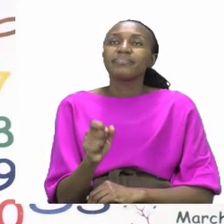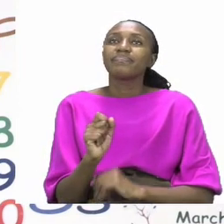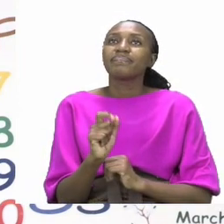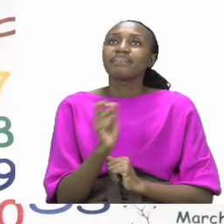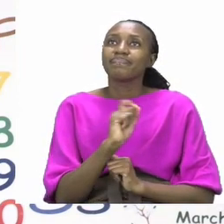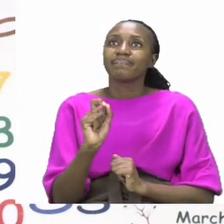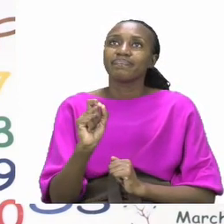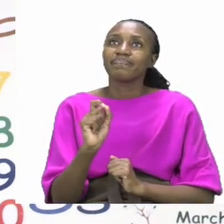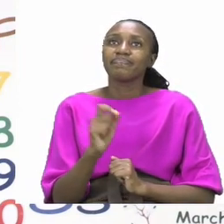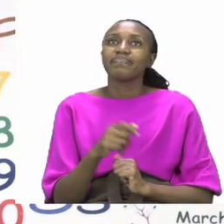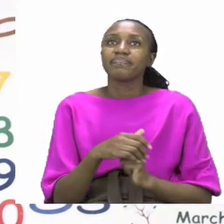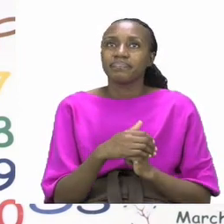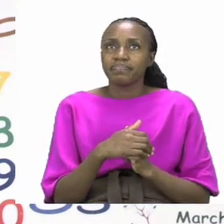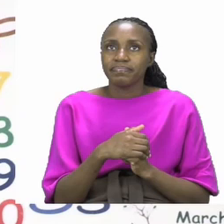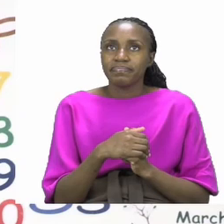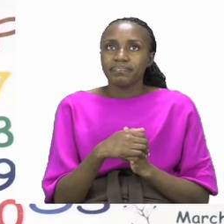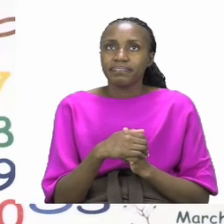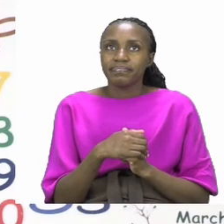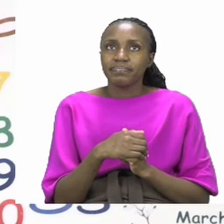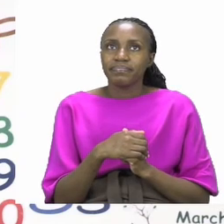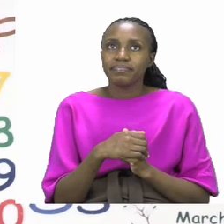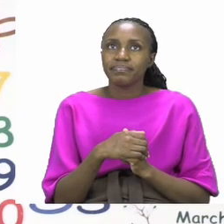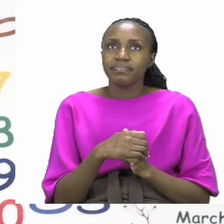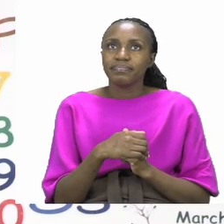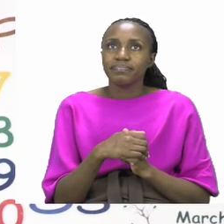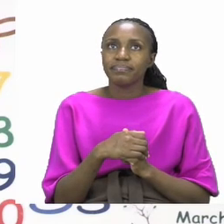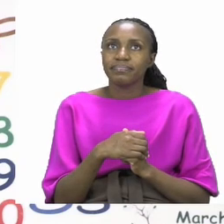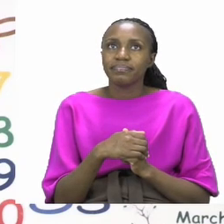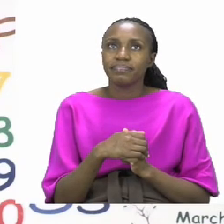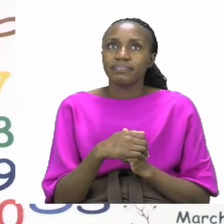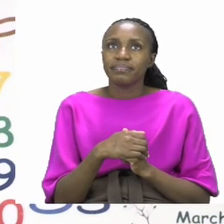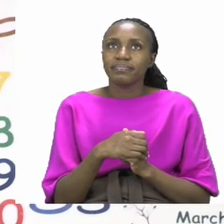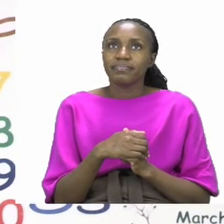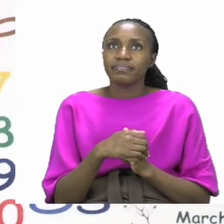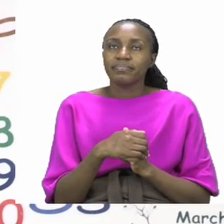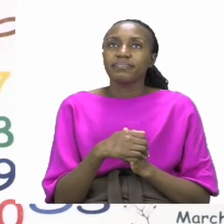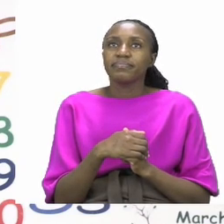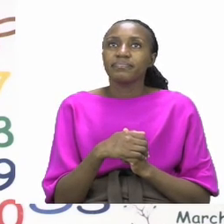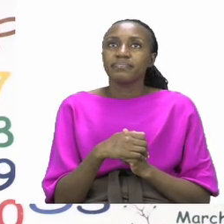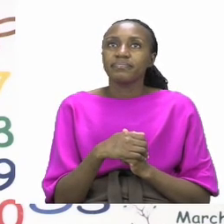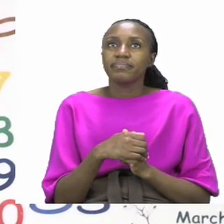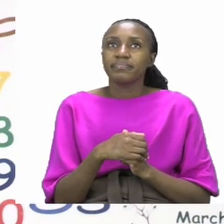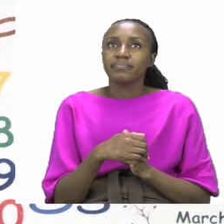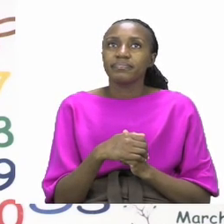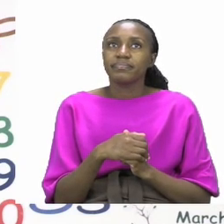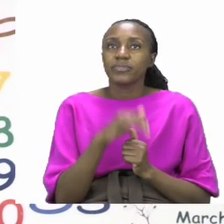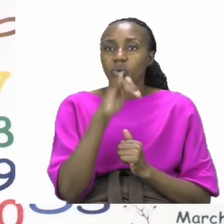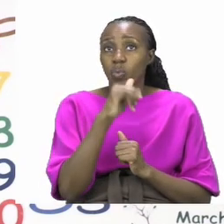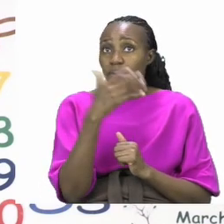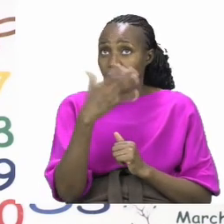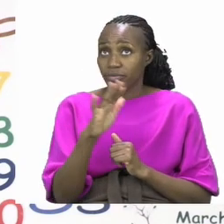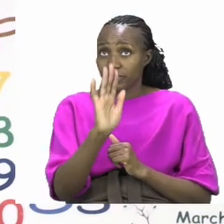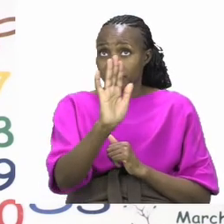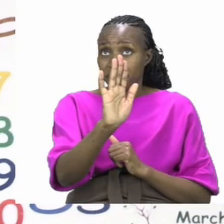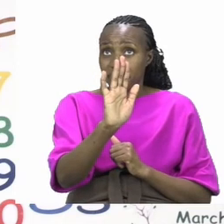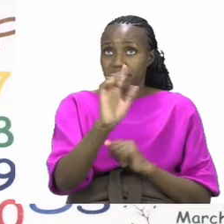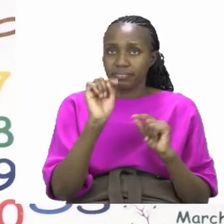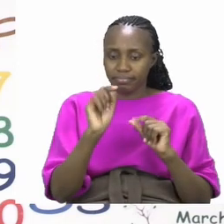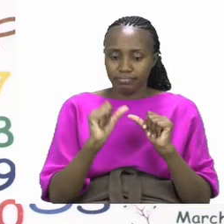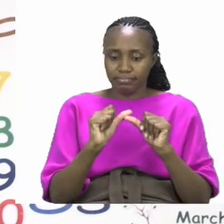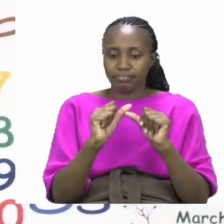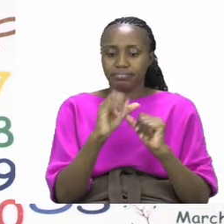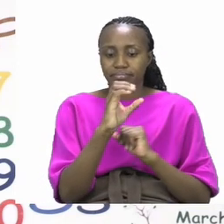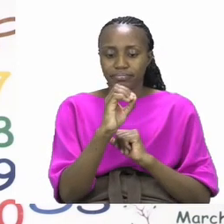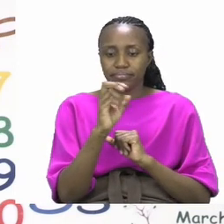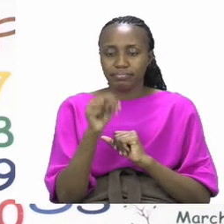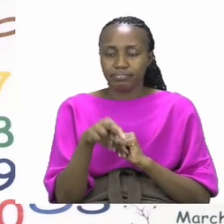become correct. We have our Y already, so we don't need to put it again. Then we